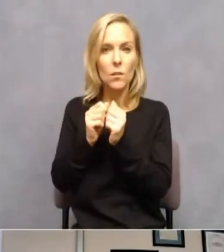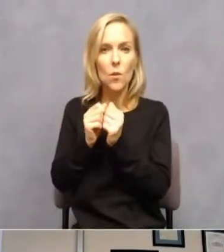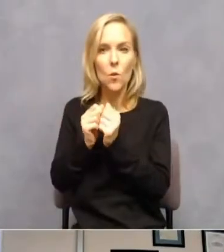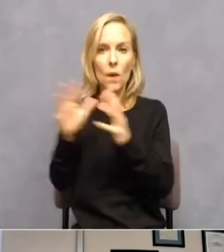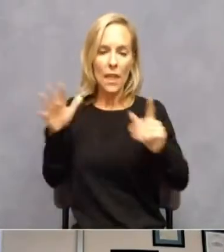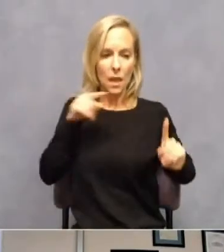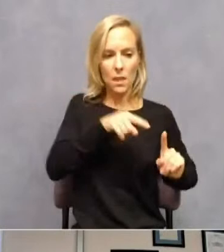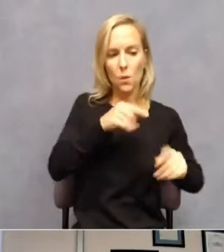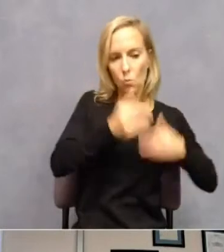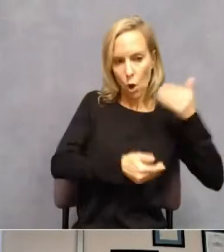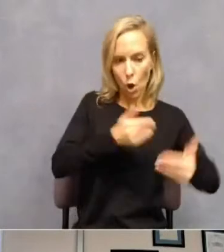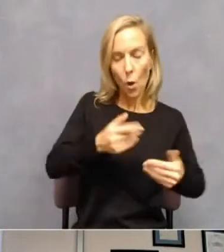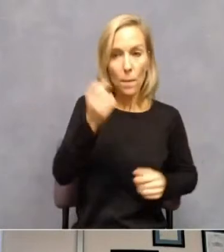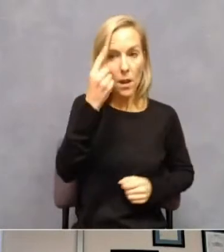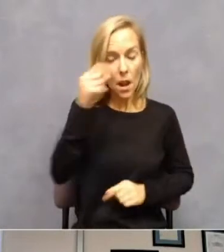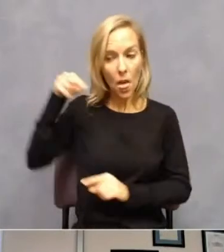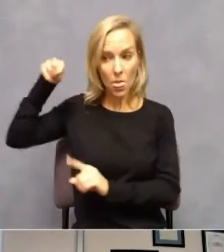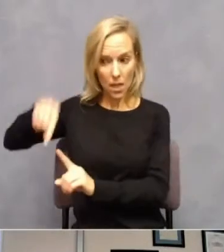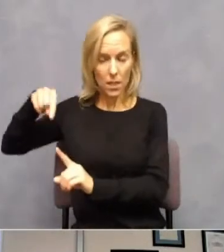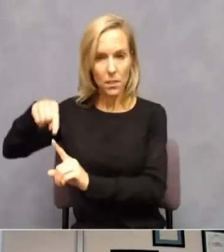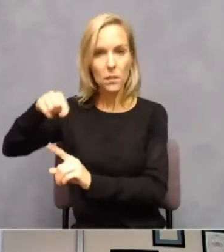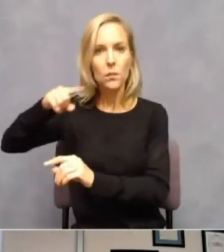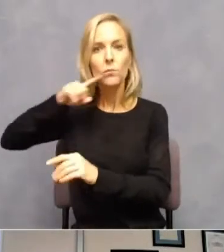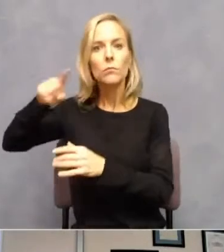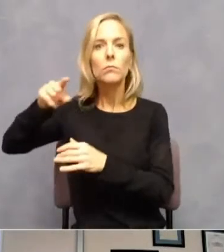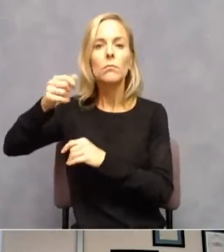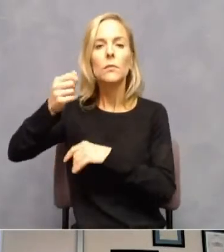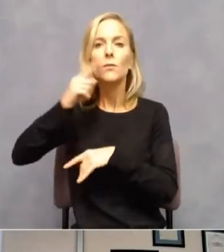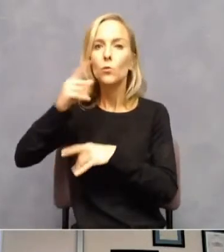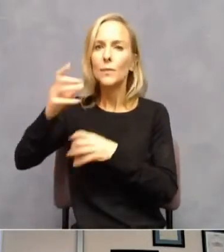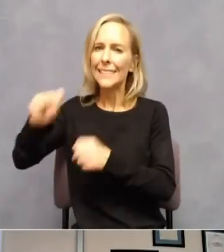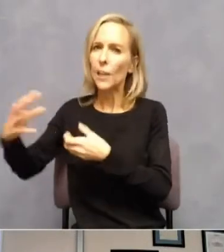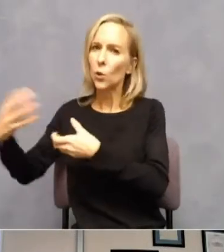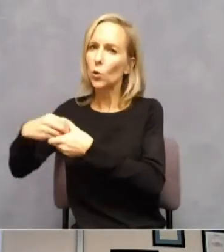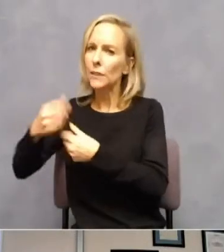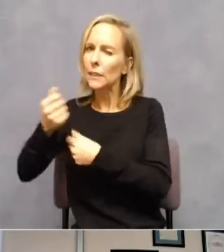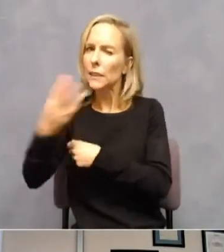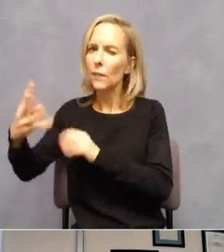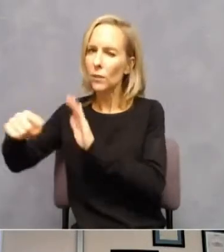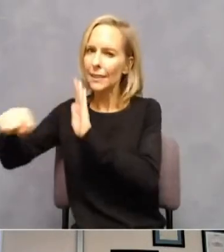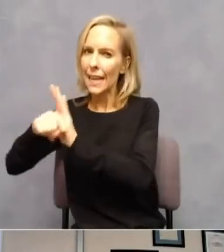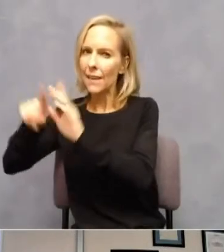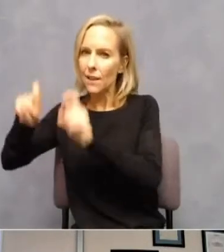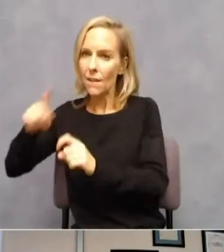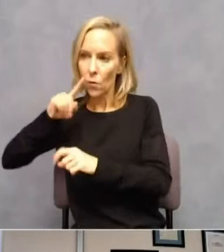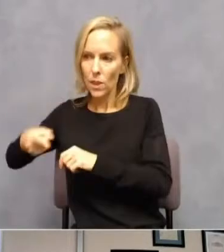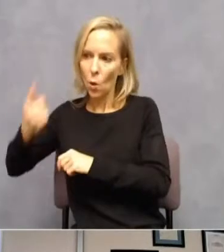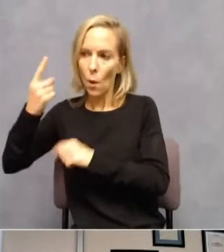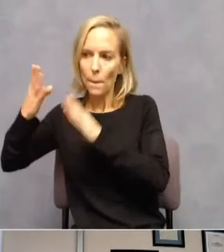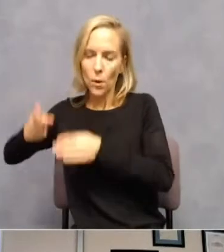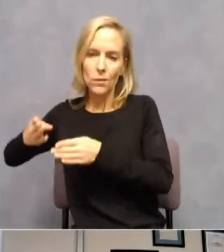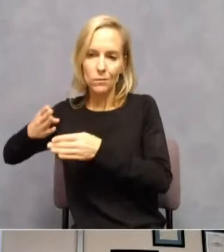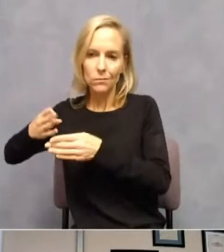would include potentially multiple negative tests for an individual over a significant period of time.